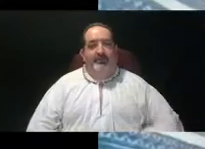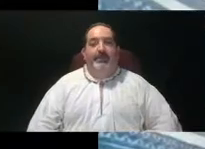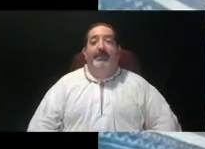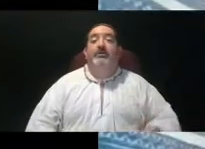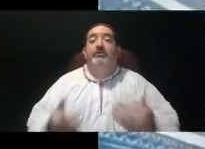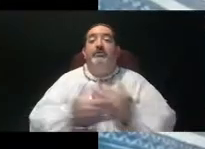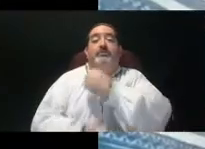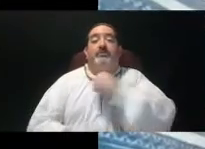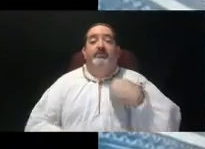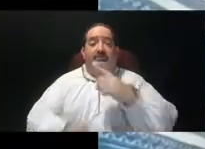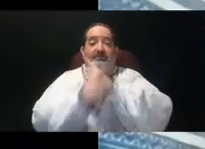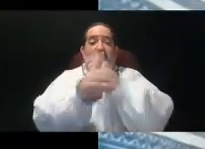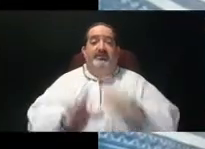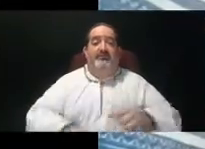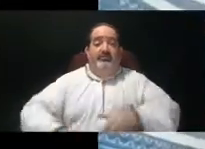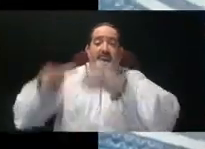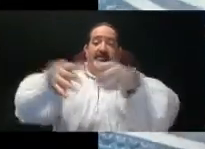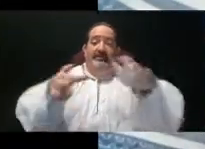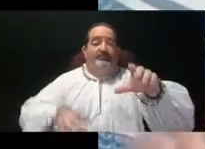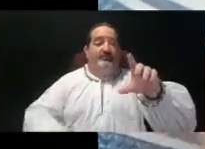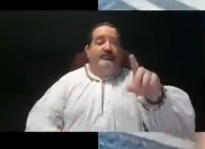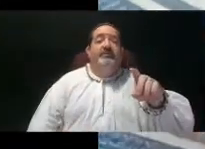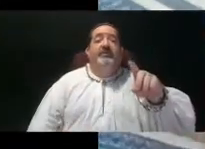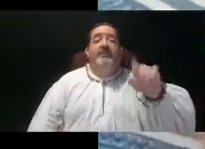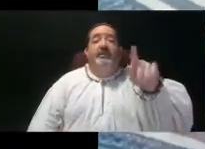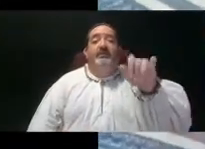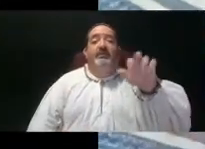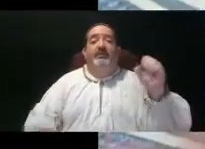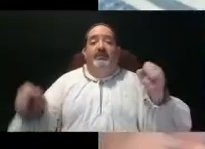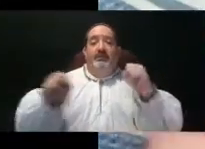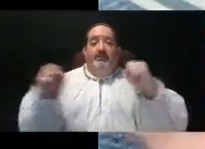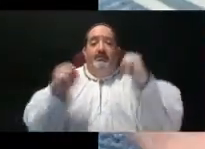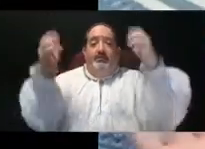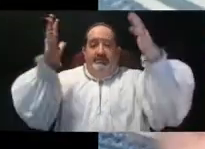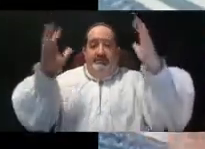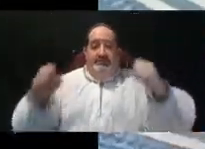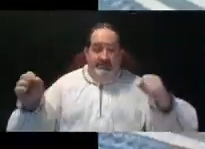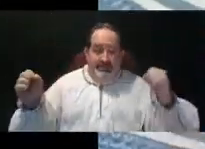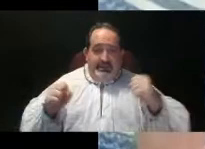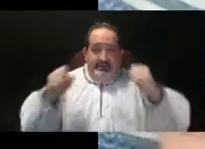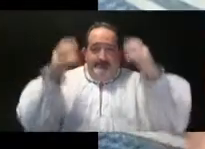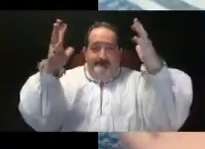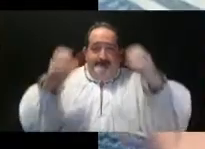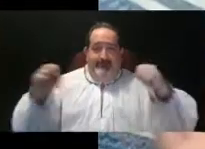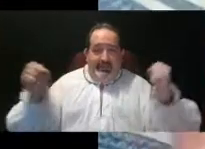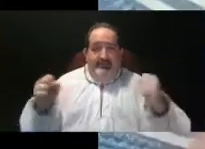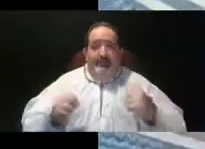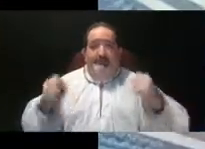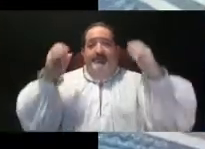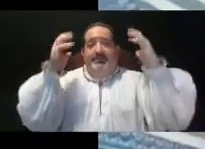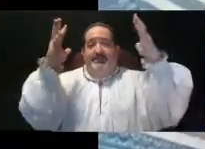For the newest defenders of the towers of Dreiburgen, hip hip, hip hip, hip hip.